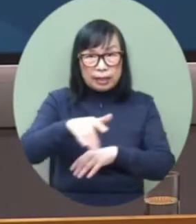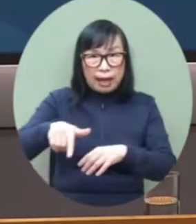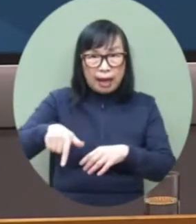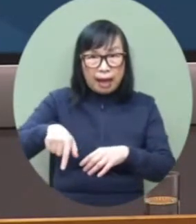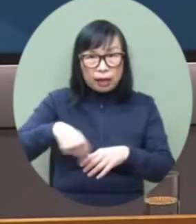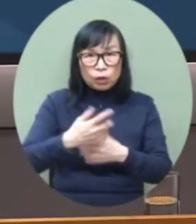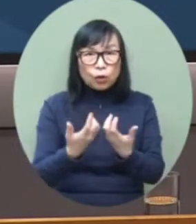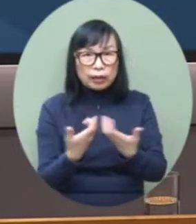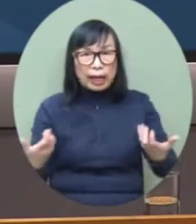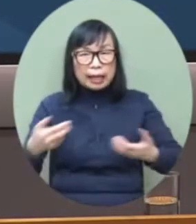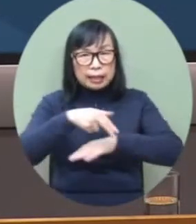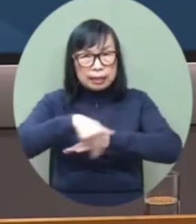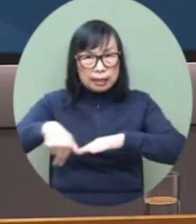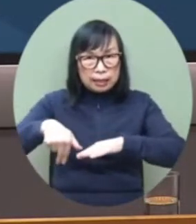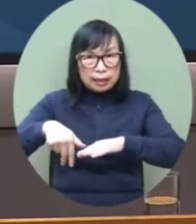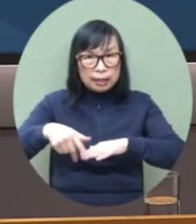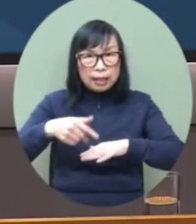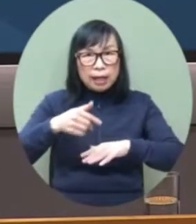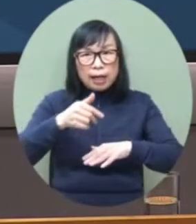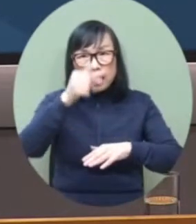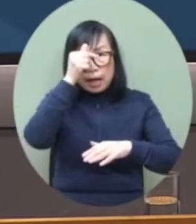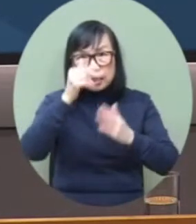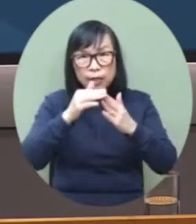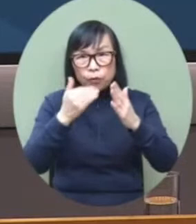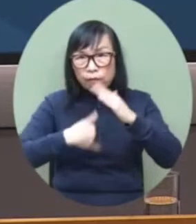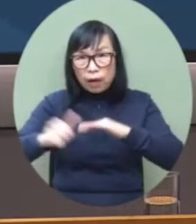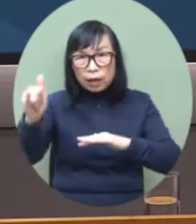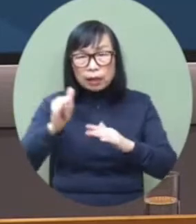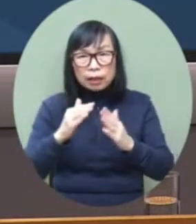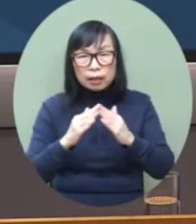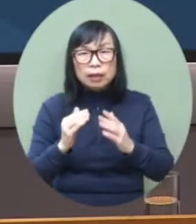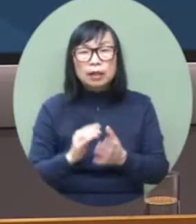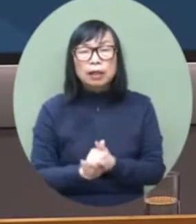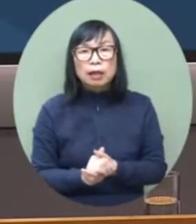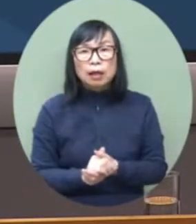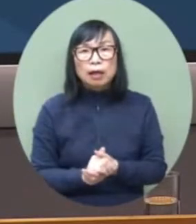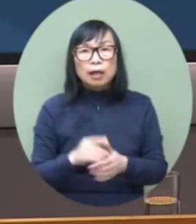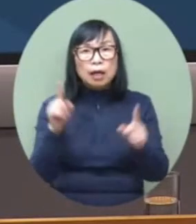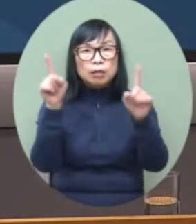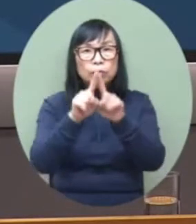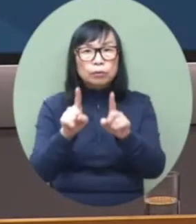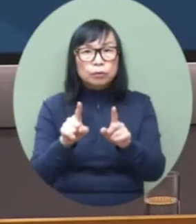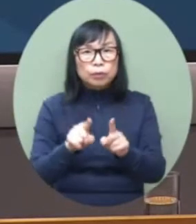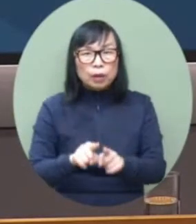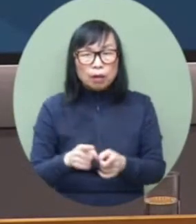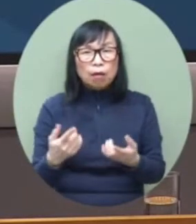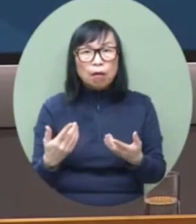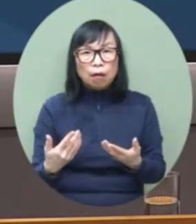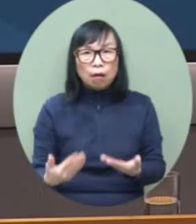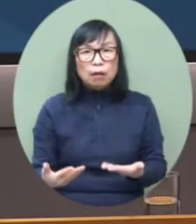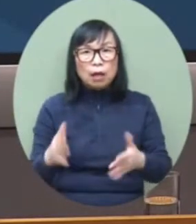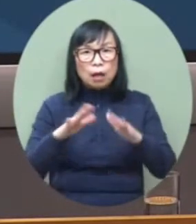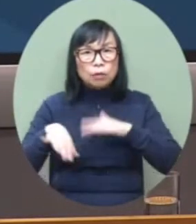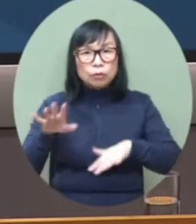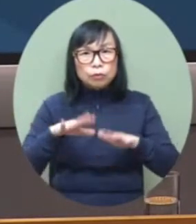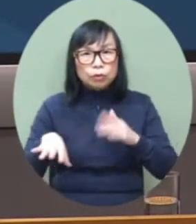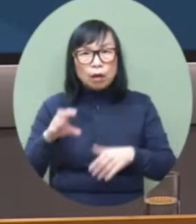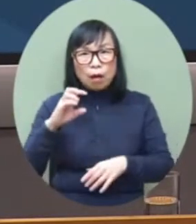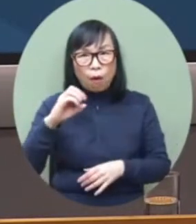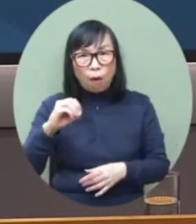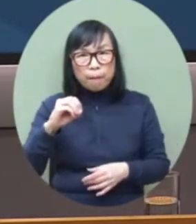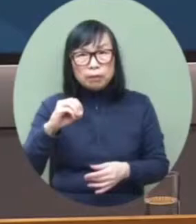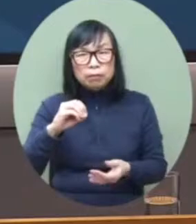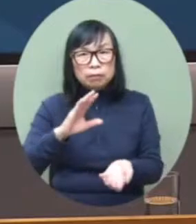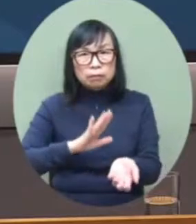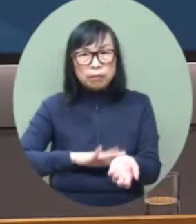is based on, of course, the characteristics of the Omicron virus and also the experts' views, the